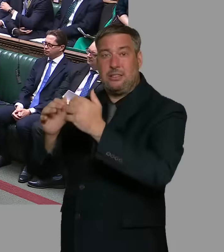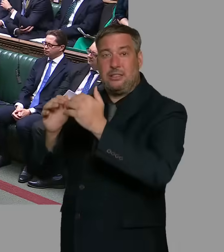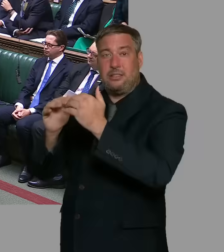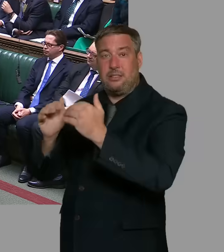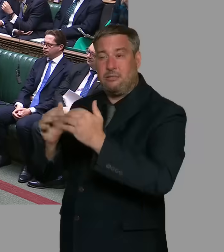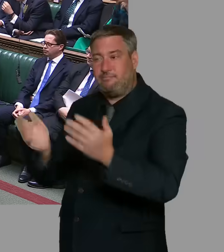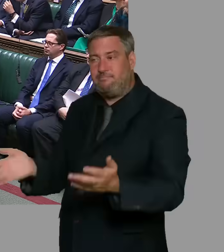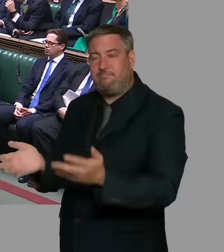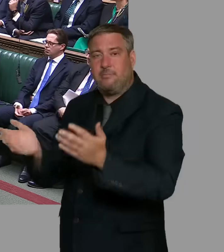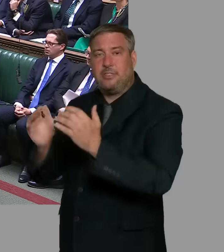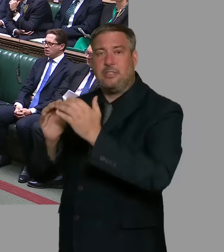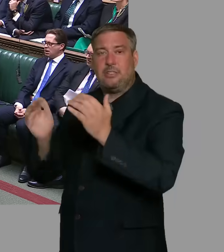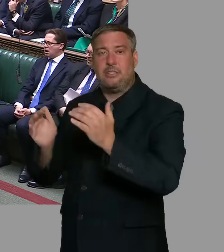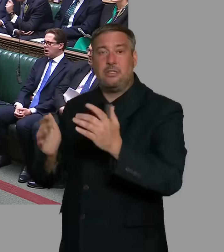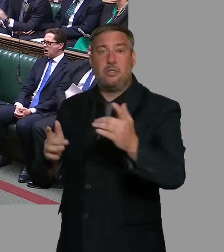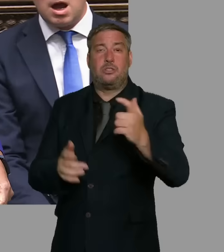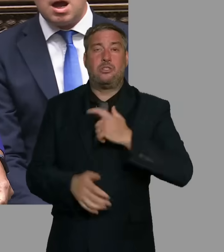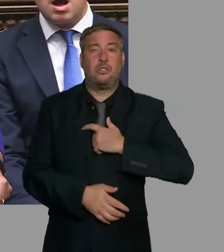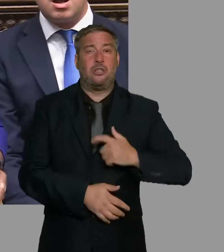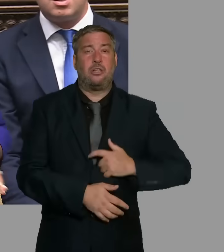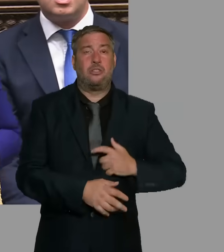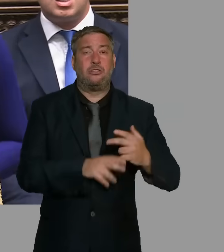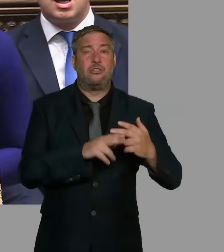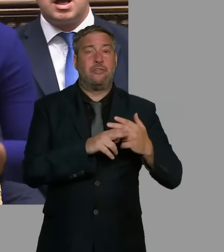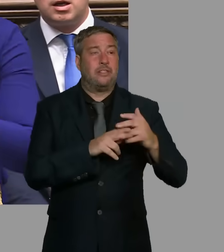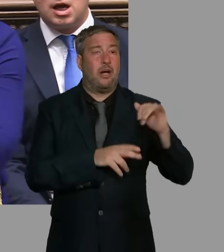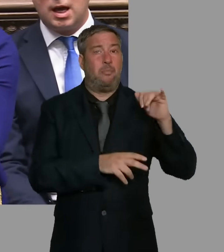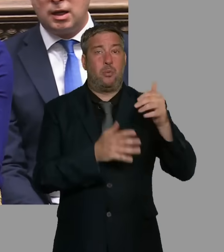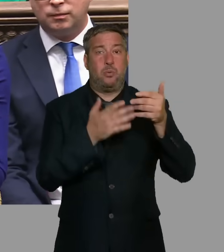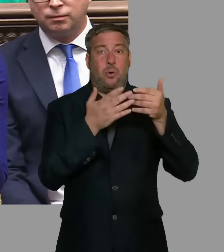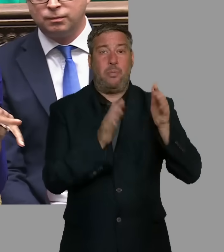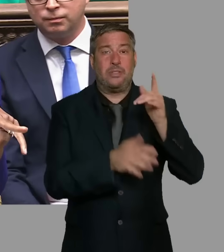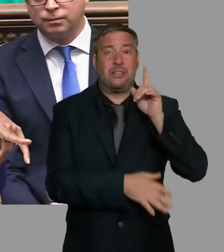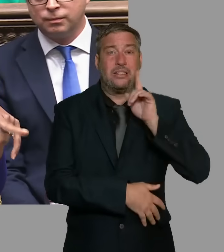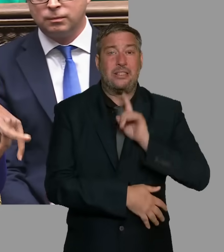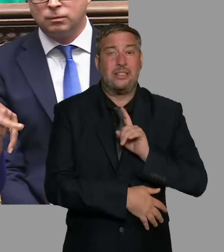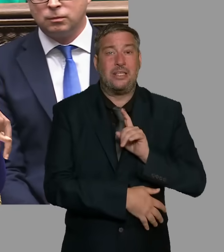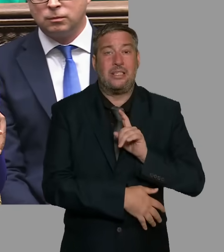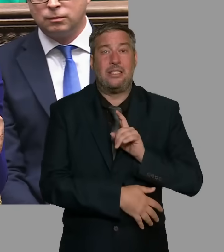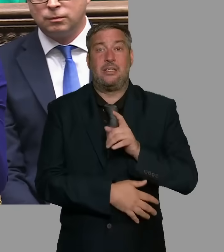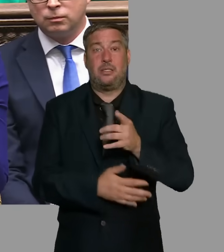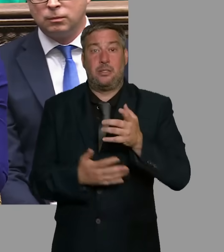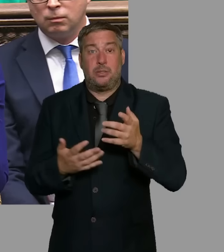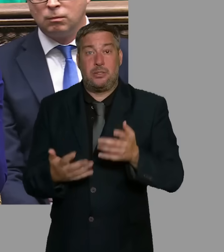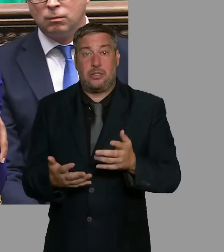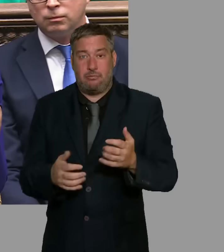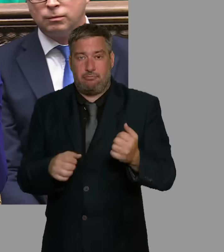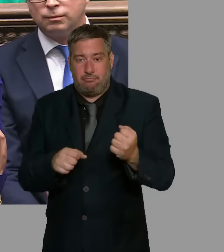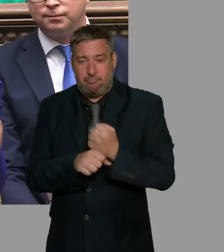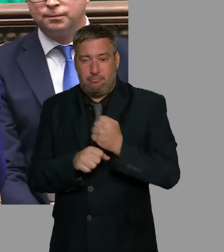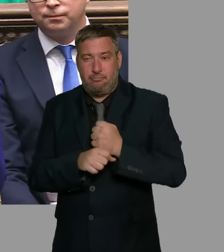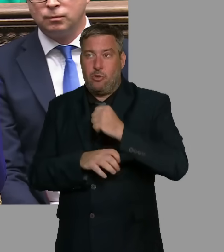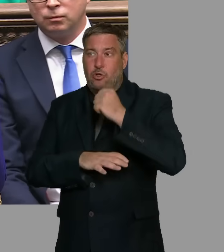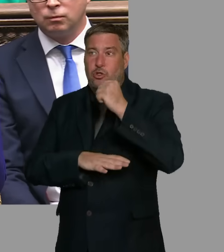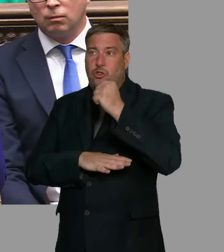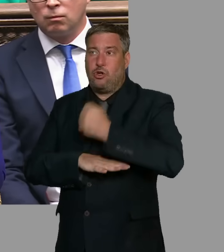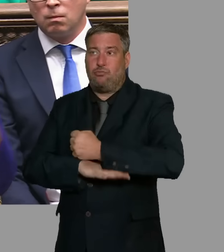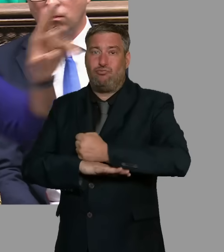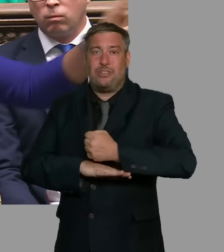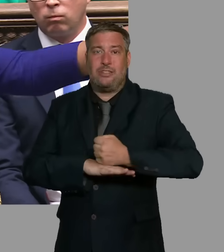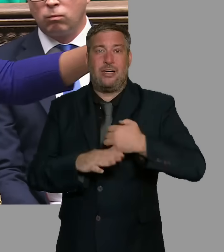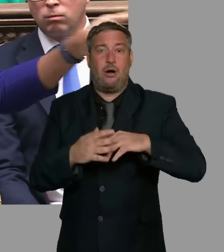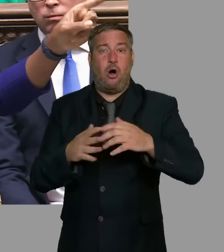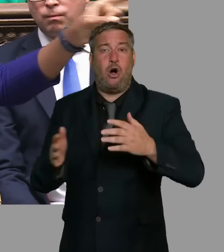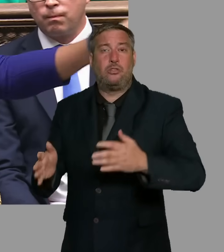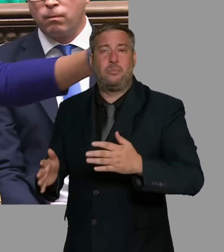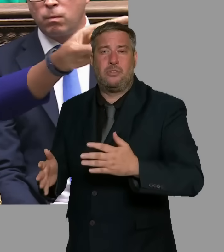A load of waffle and whataboutery, Mr. Speaker. All they are interested right now is their pointless deputy leadership election